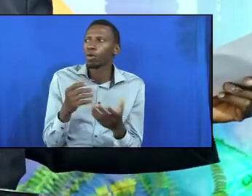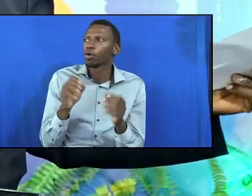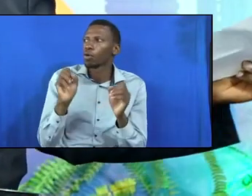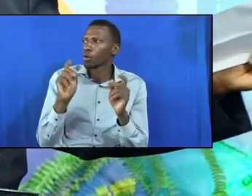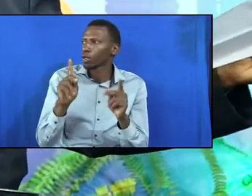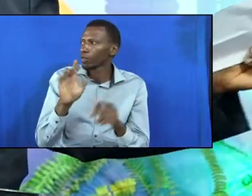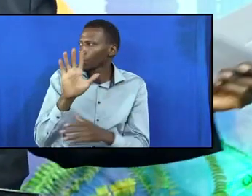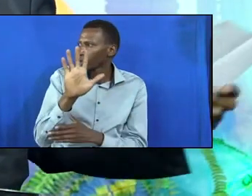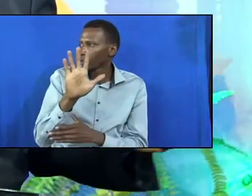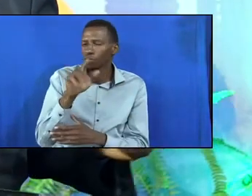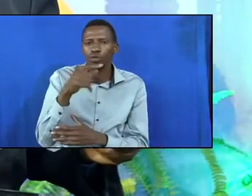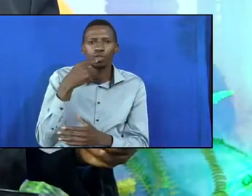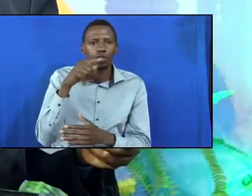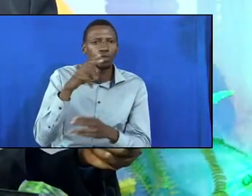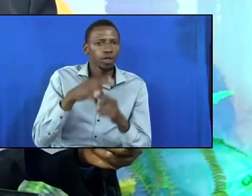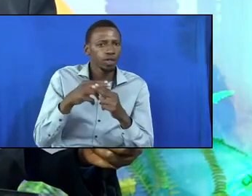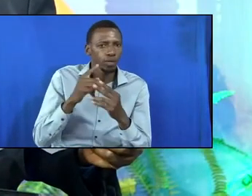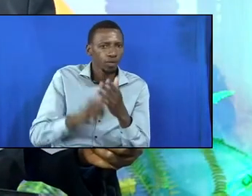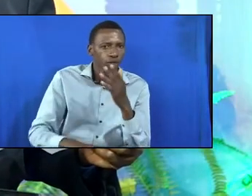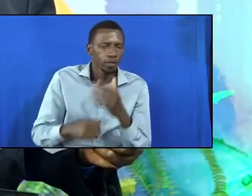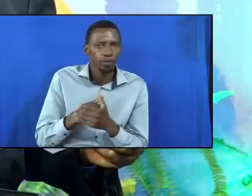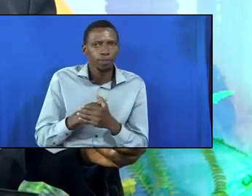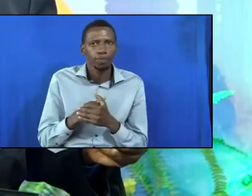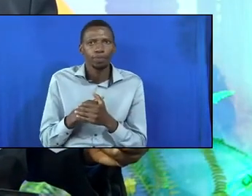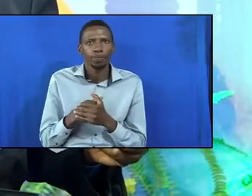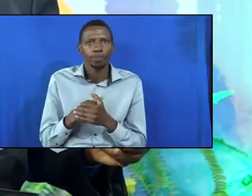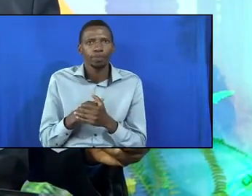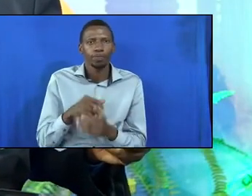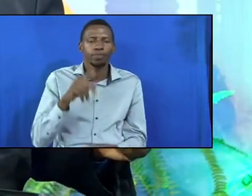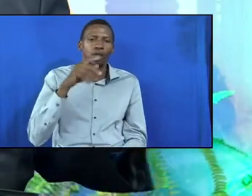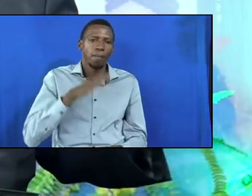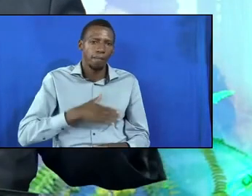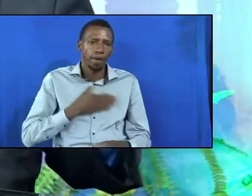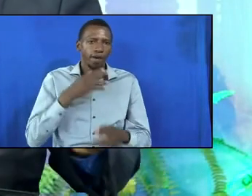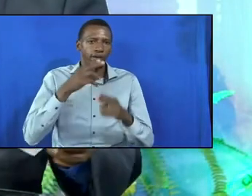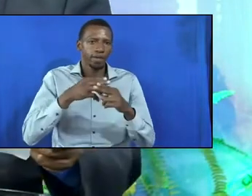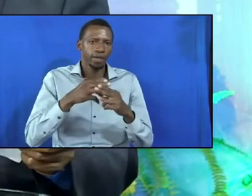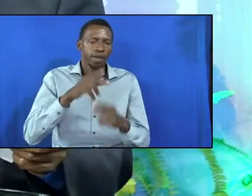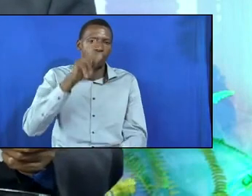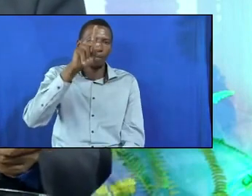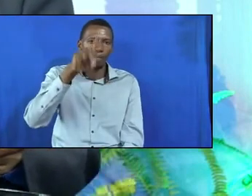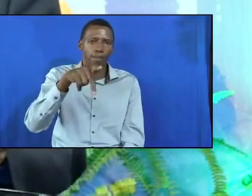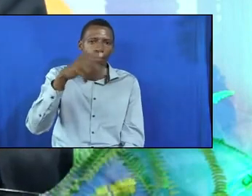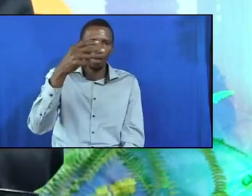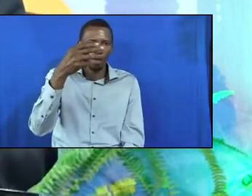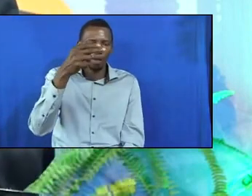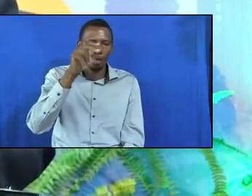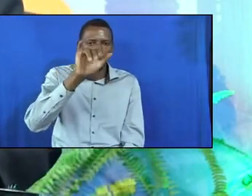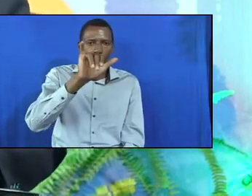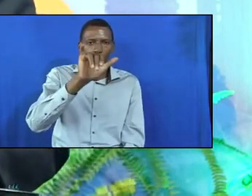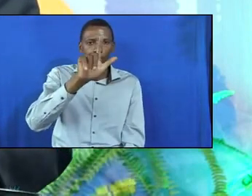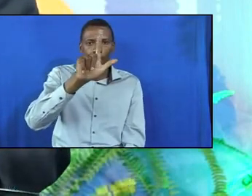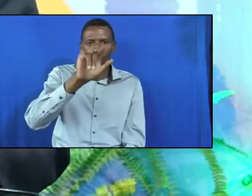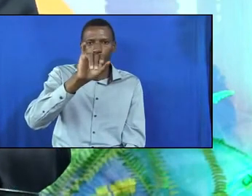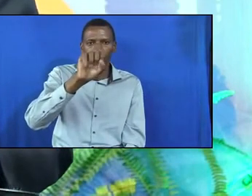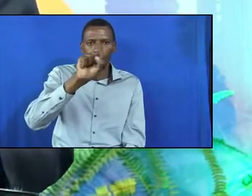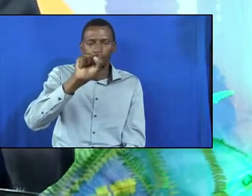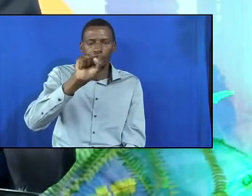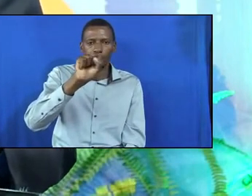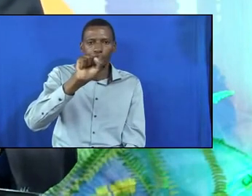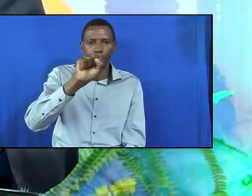Fine. So you said your name is? Phyllis. Phyllis, 5 marks. Phyllis,